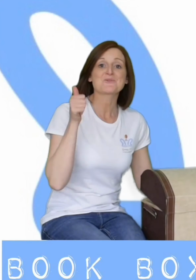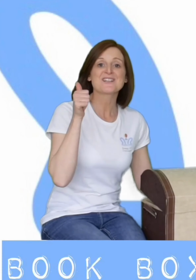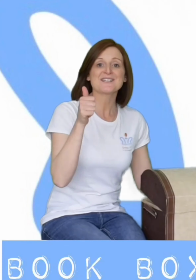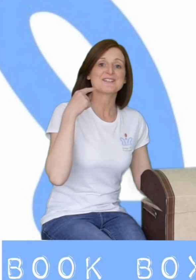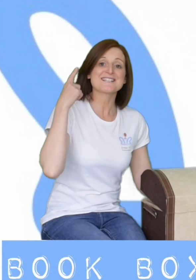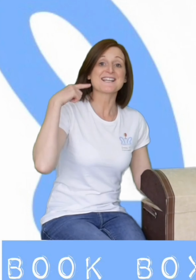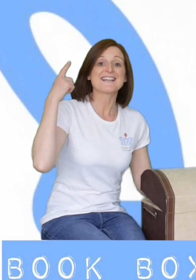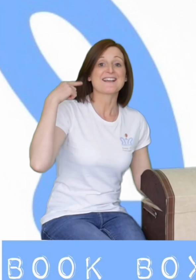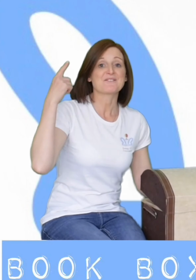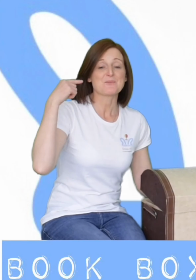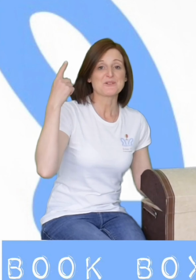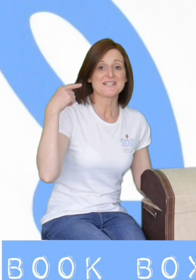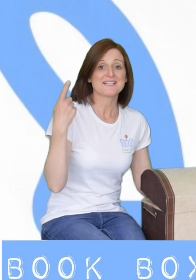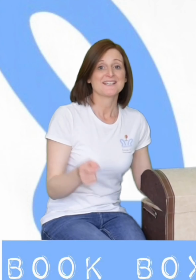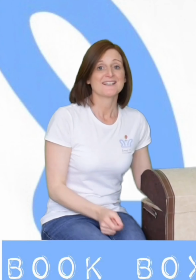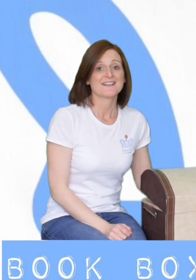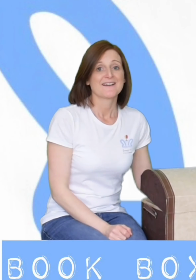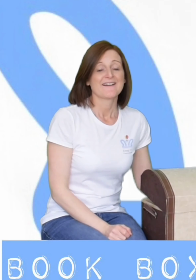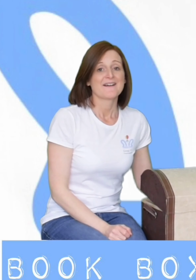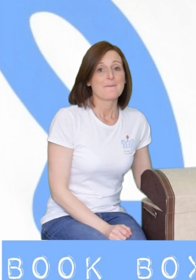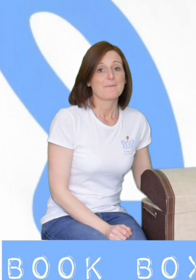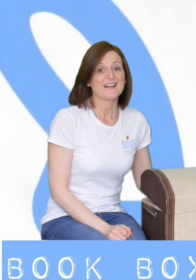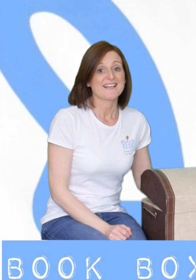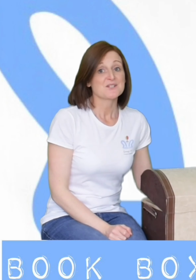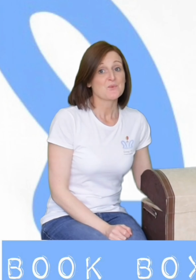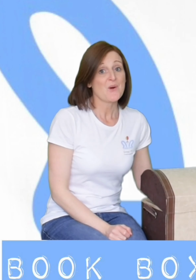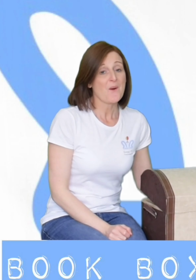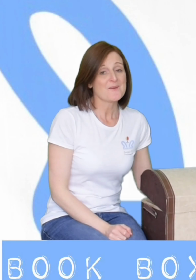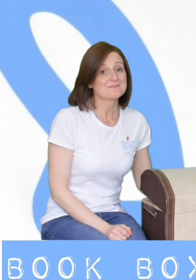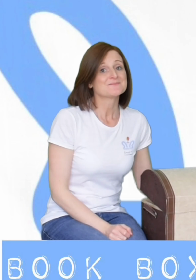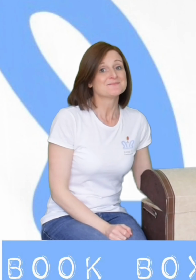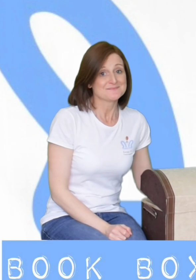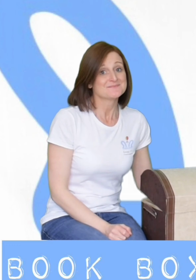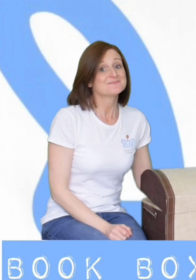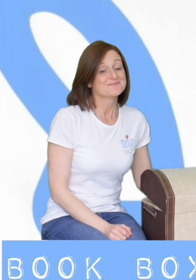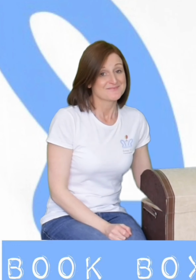That was really great singing, everybody. But guess what?